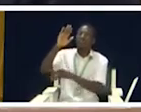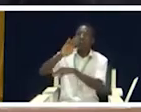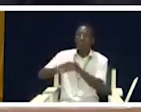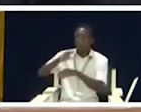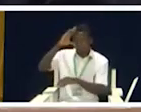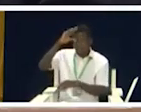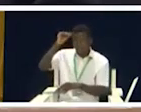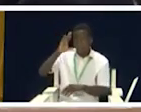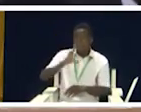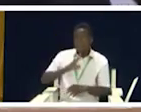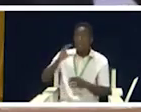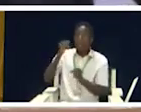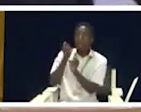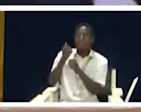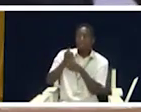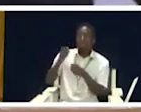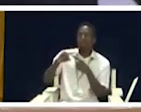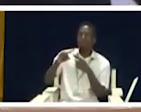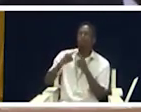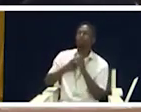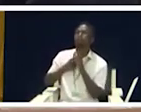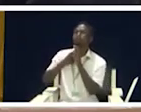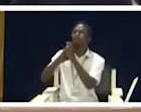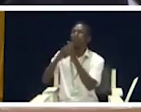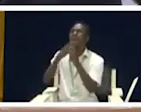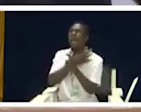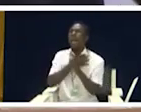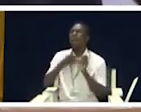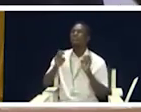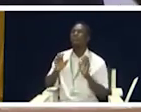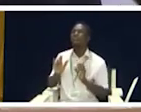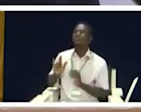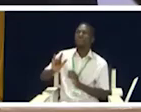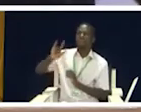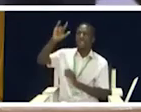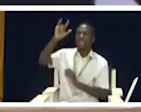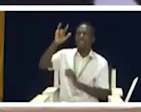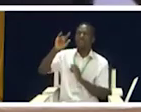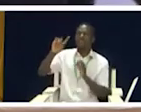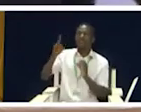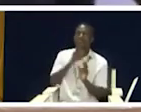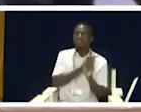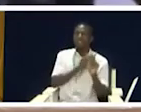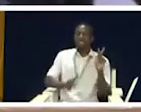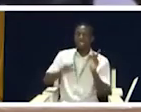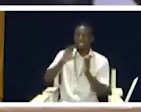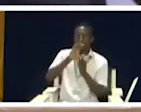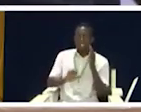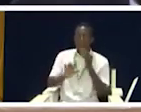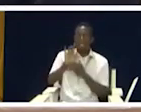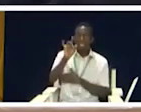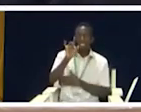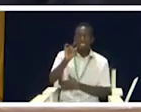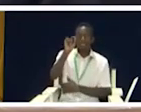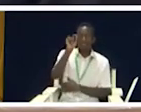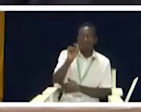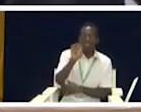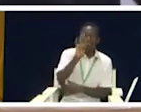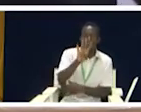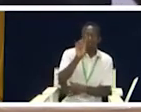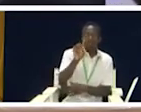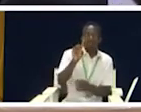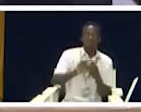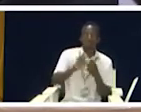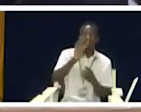man, causing him to run and fly in life. 1 Kings 18, 41 to 44. 1 Kings 18, 41 to